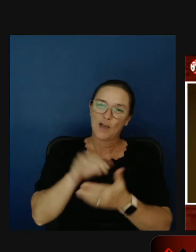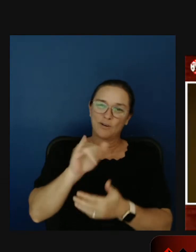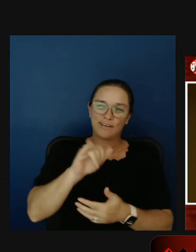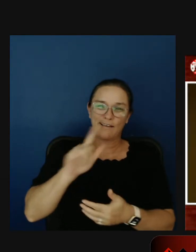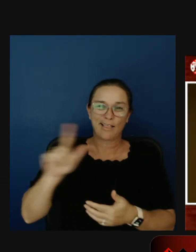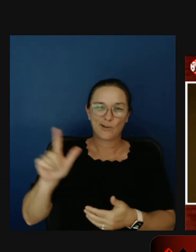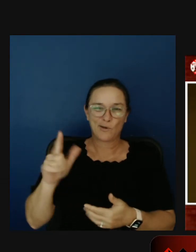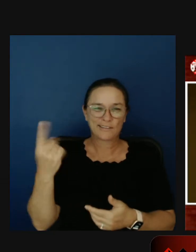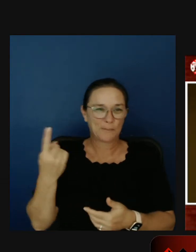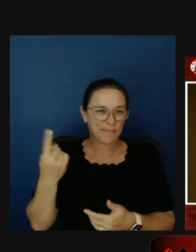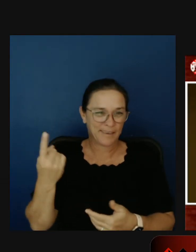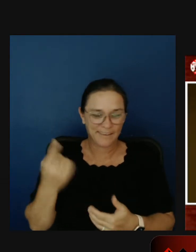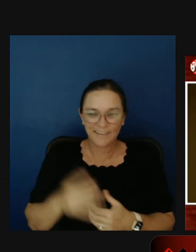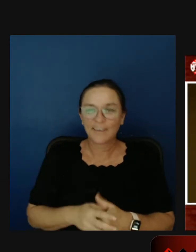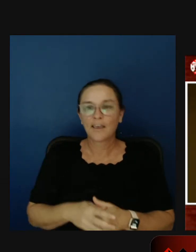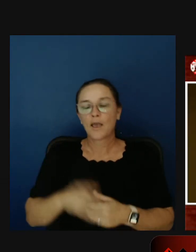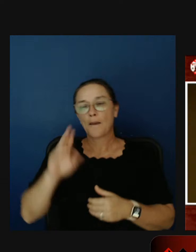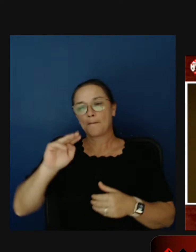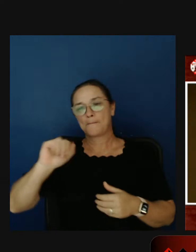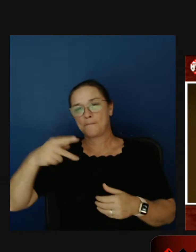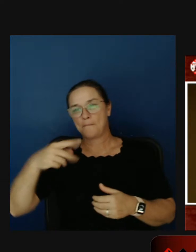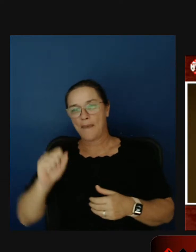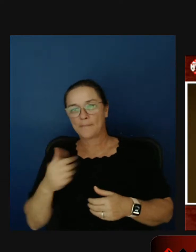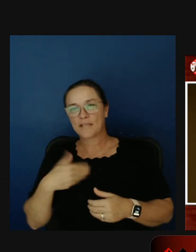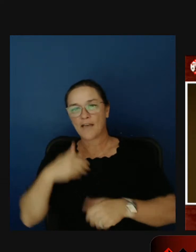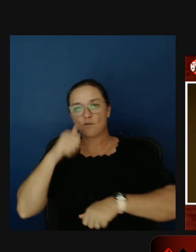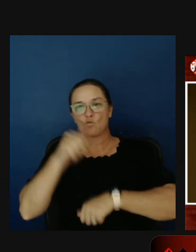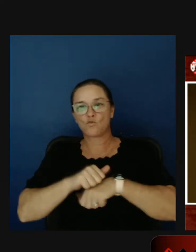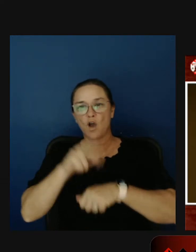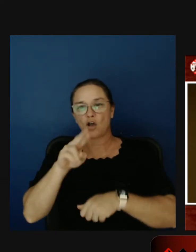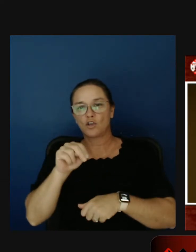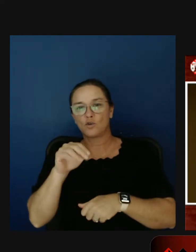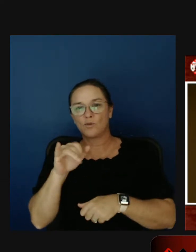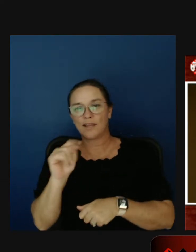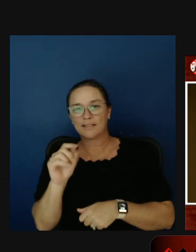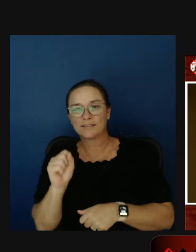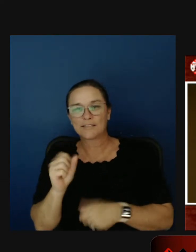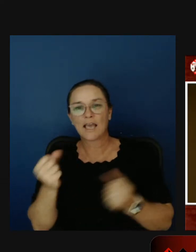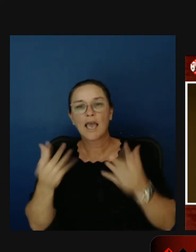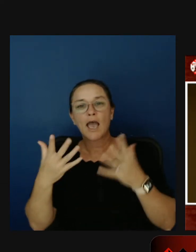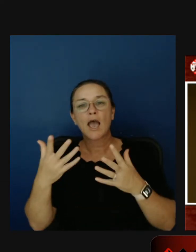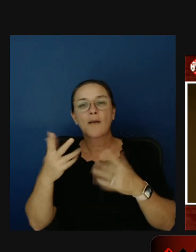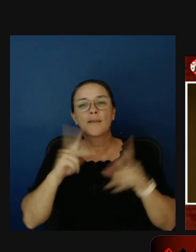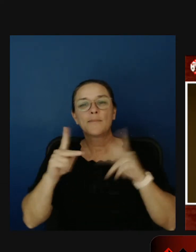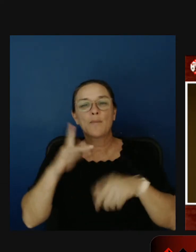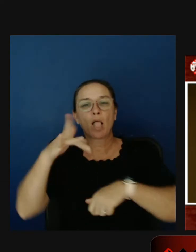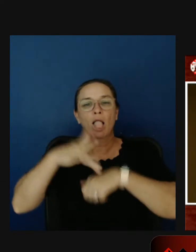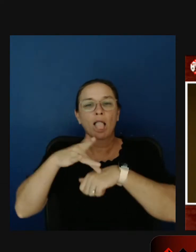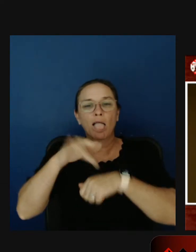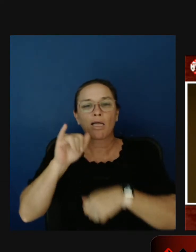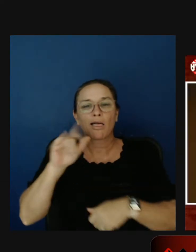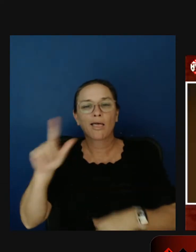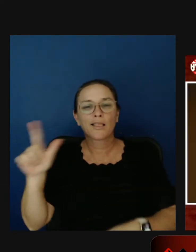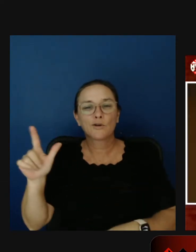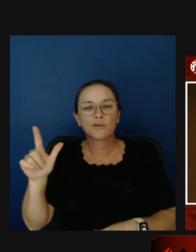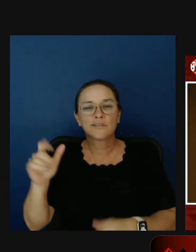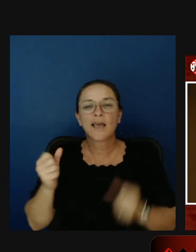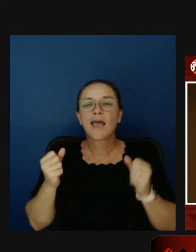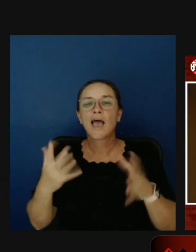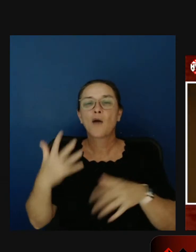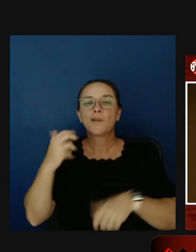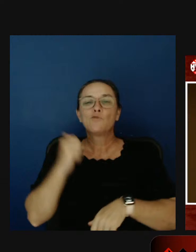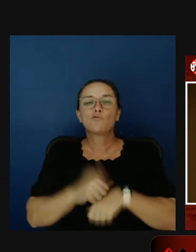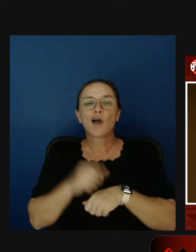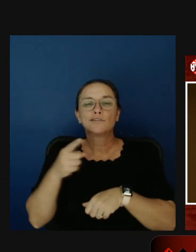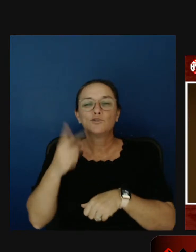Maps, as I said, show rock units and strata. How many people have been to Illinois? How many rocks have you seen in